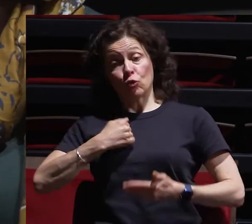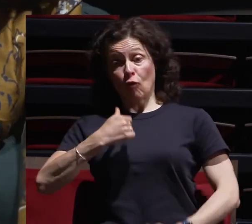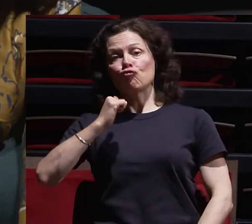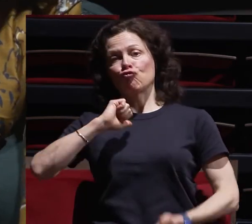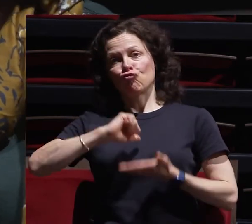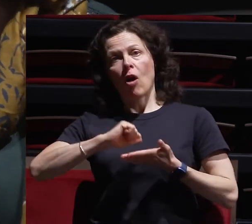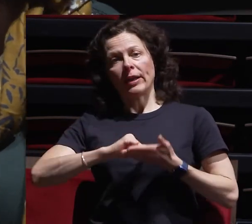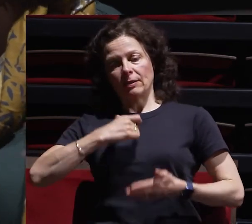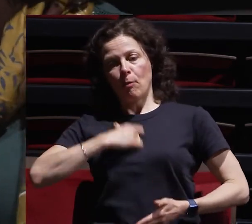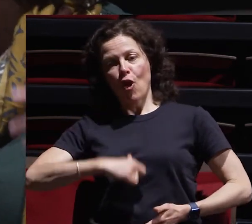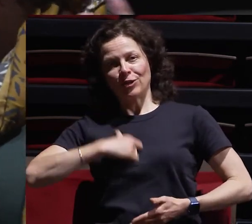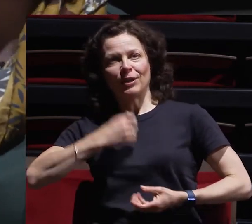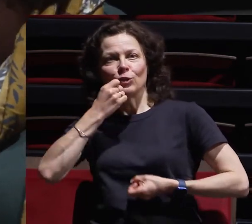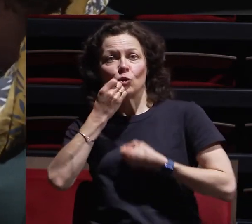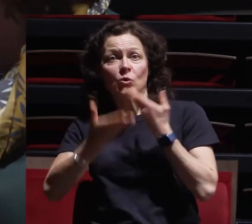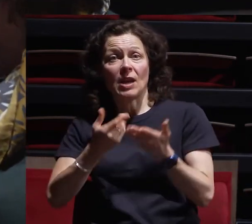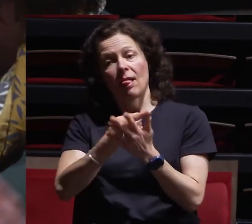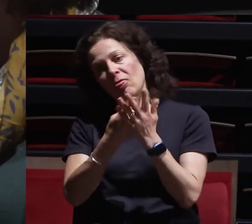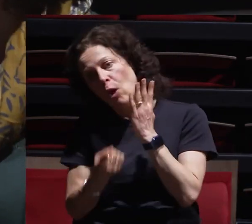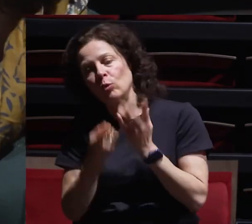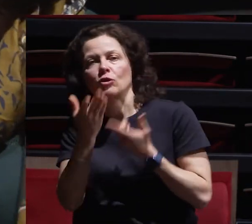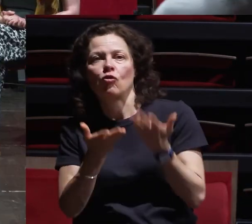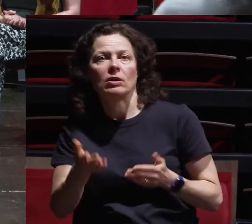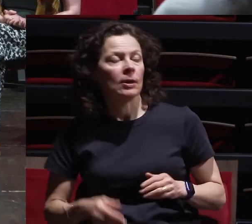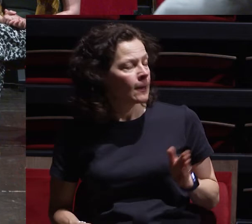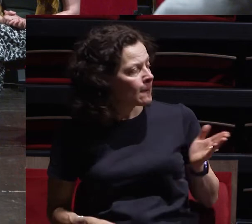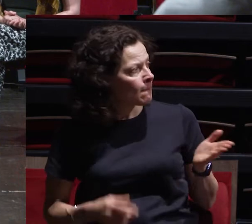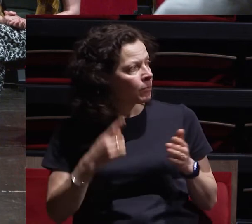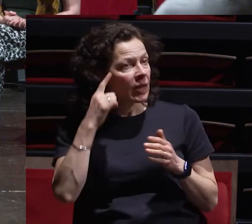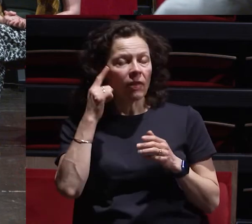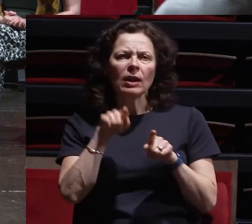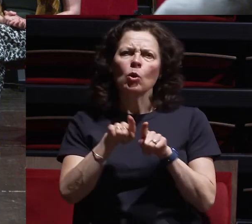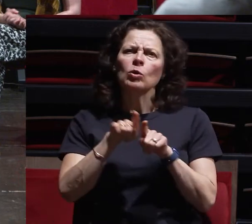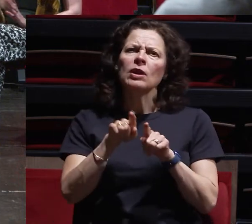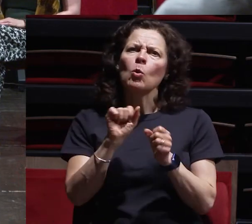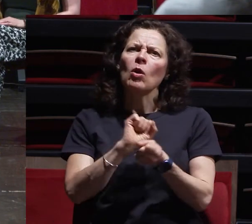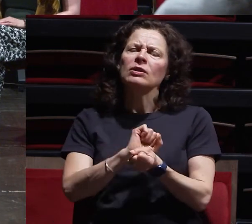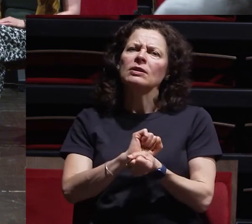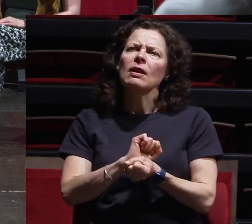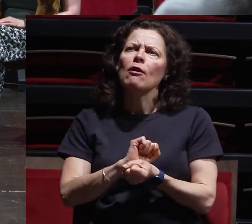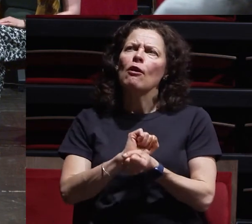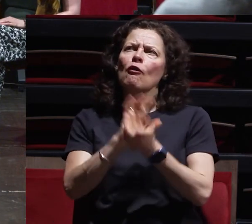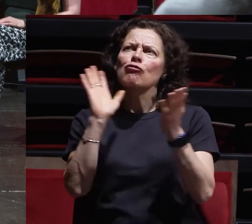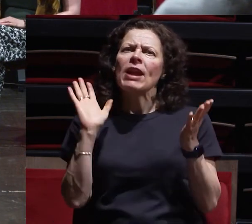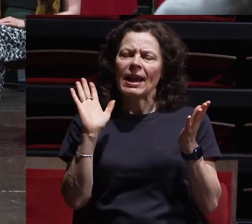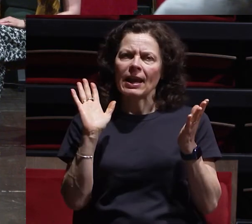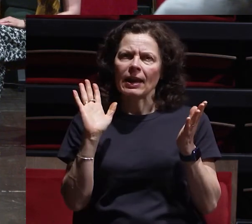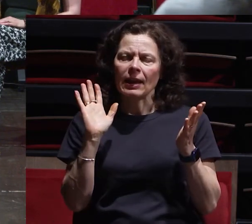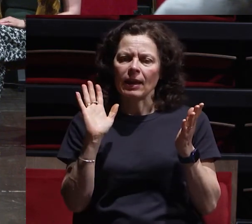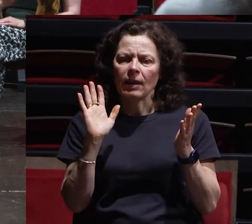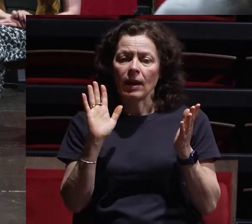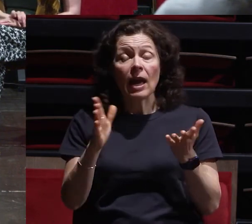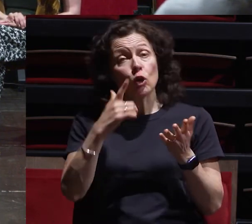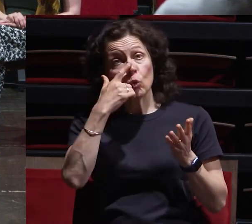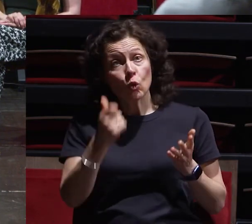tell stories, and make sure you're the right person to be telling those stories as well. I mean, the other thing about what's really freeing about writing for